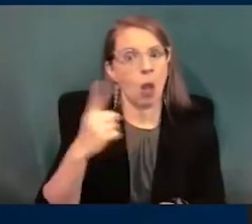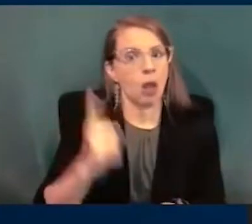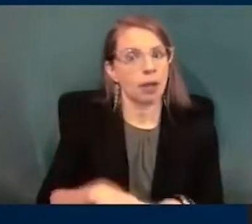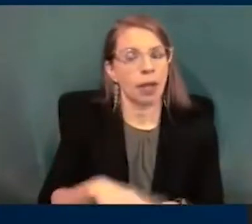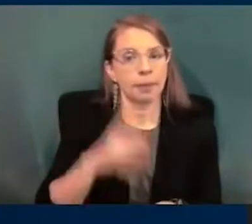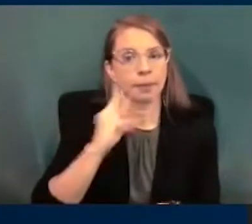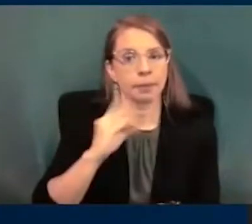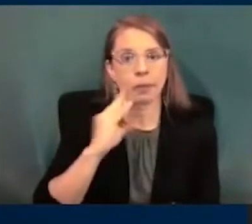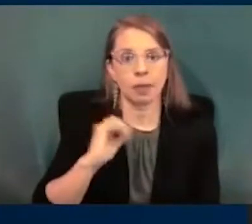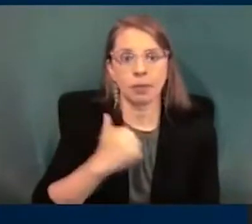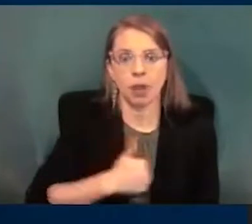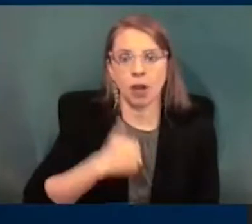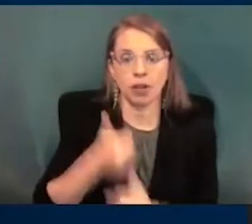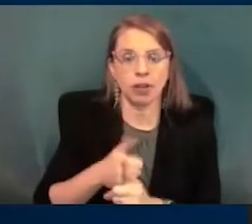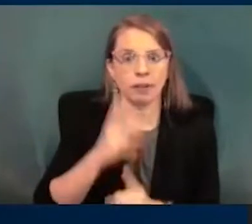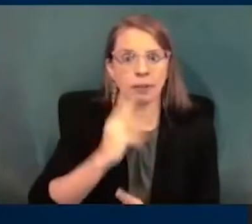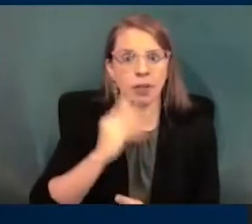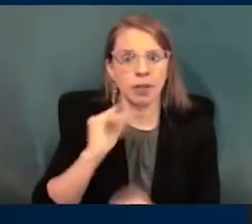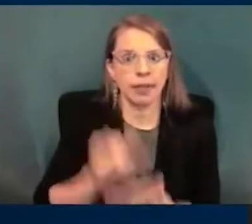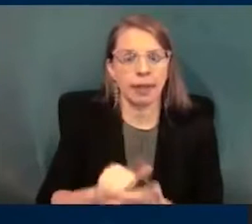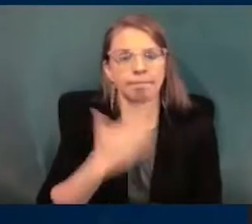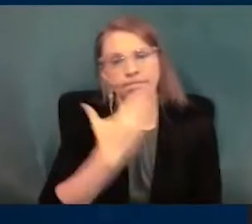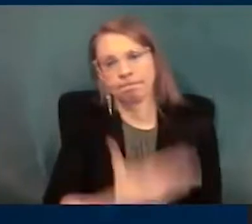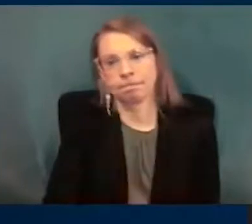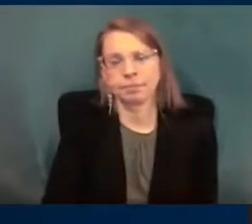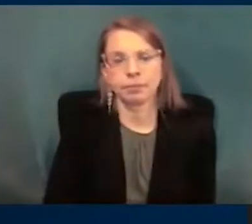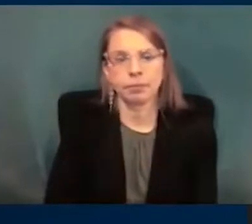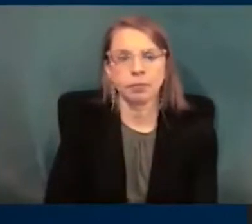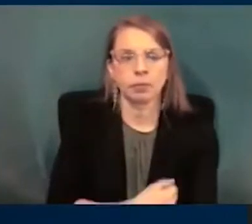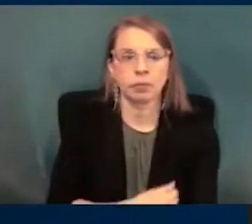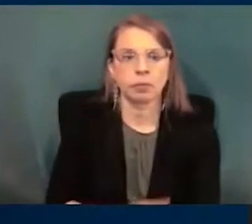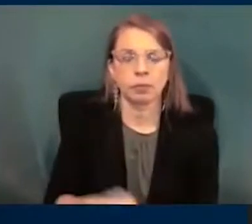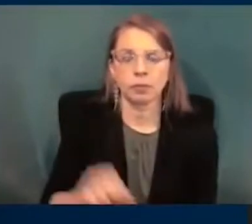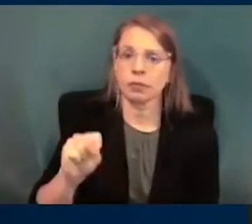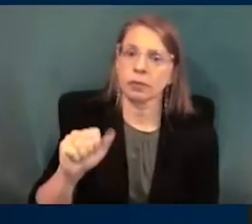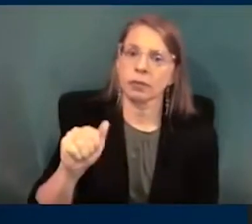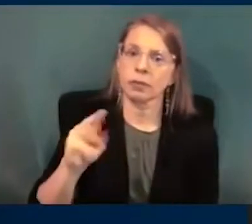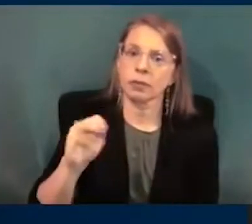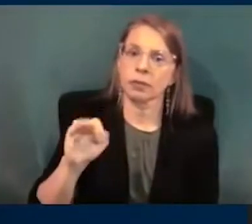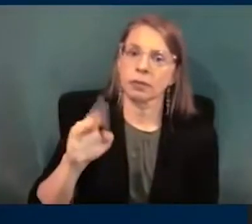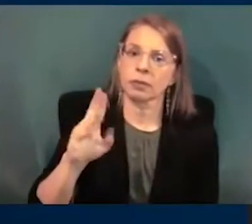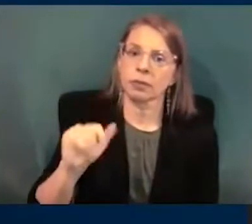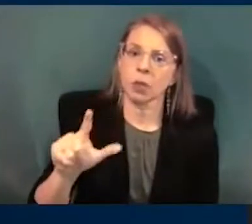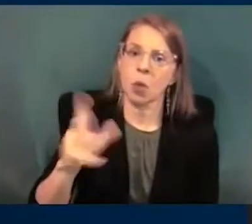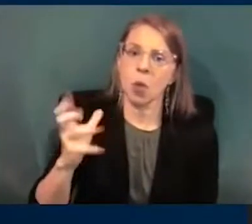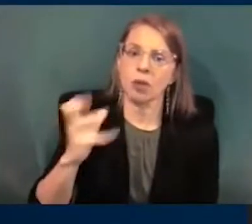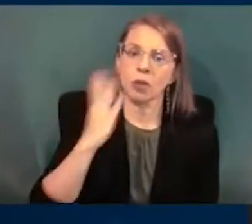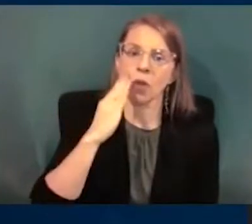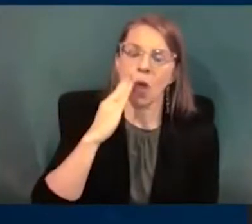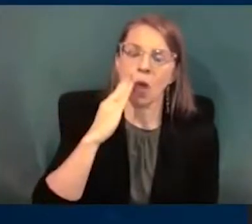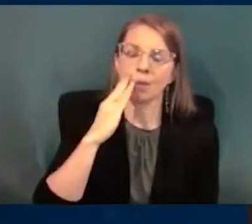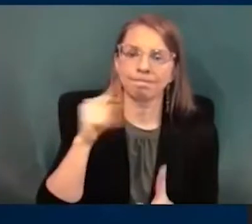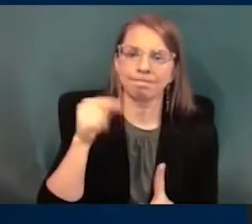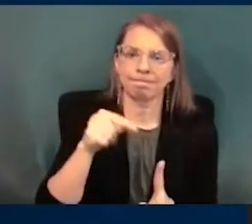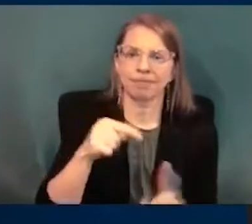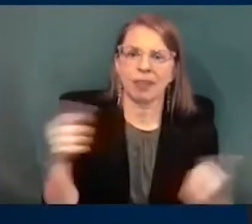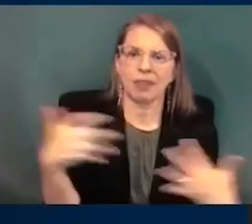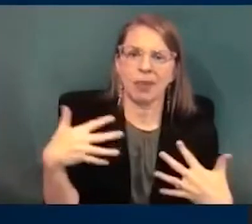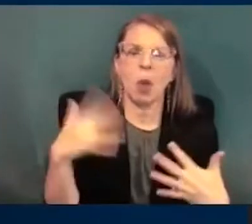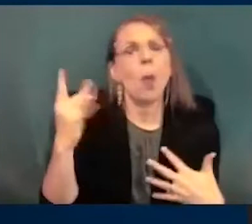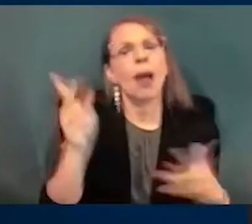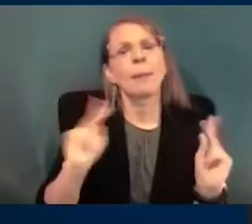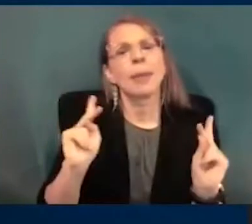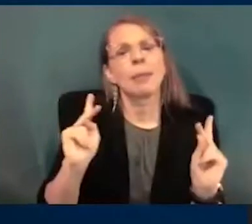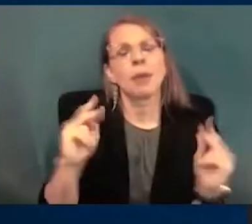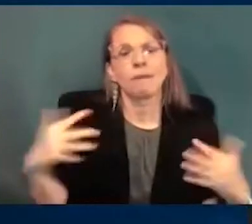through that. Thank you. And Samuel wants to know if you guys could speak to fear. Why do people fear the low-risk